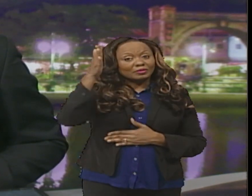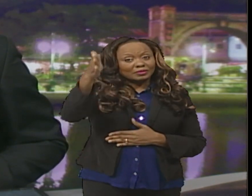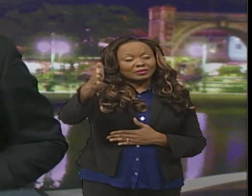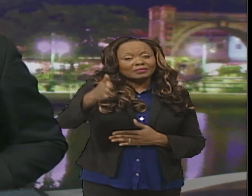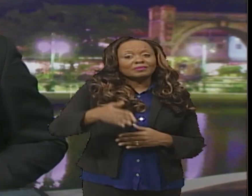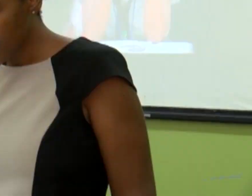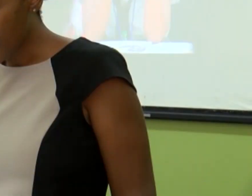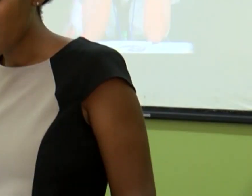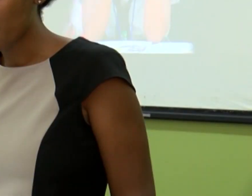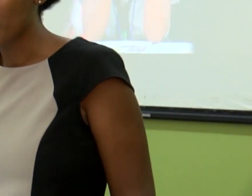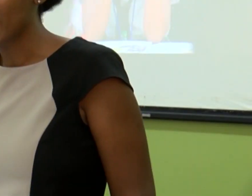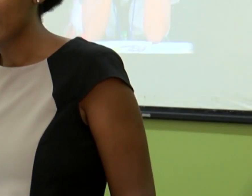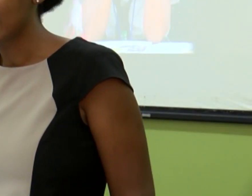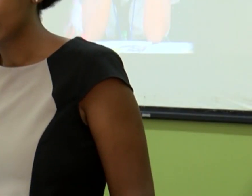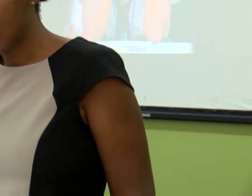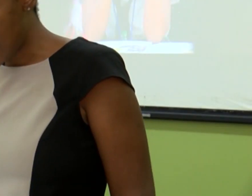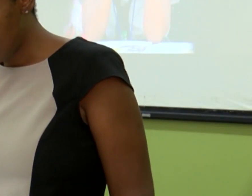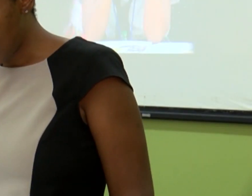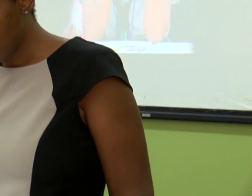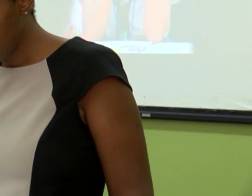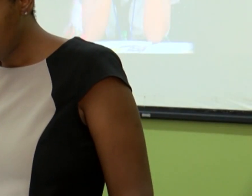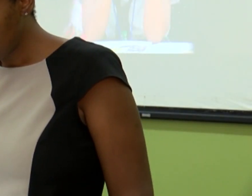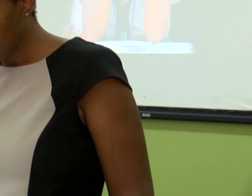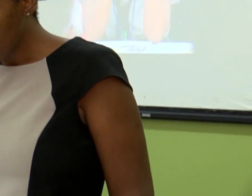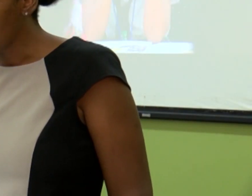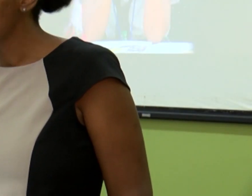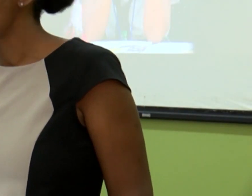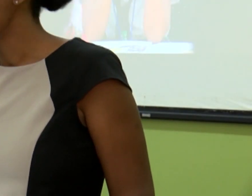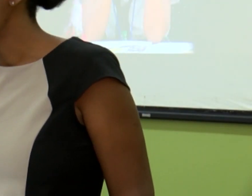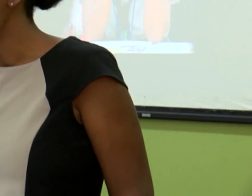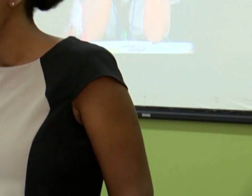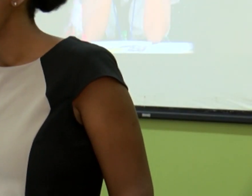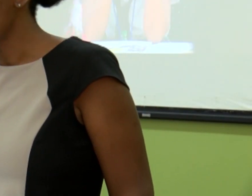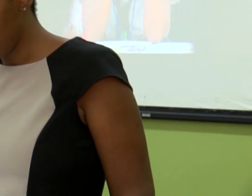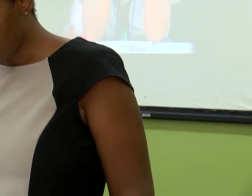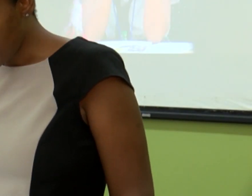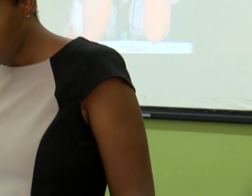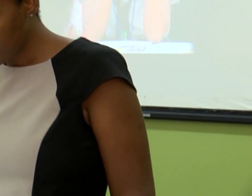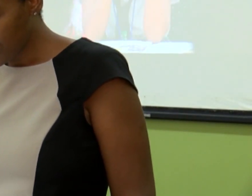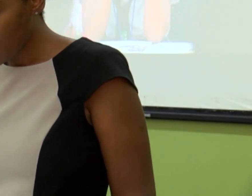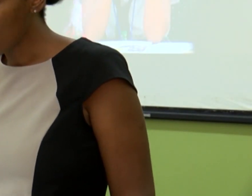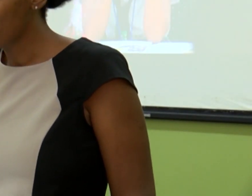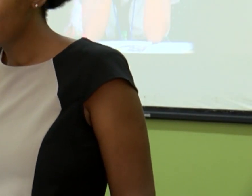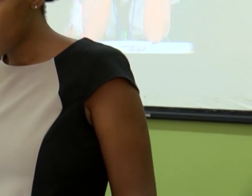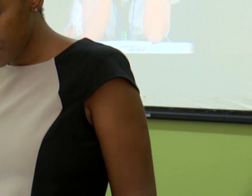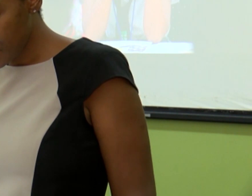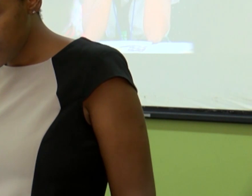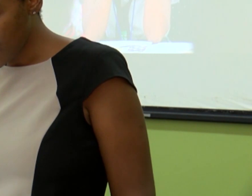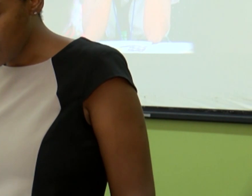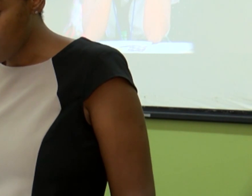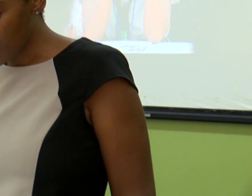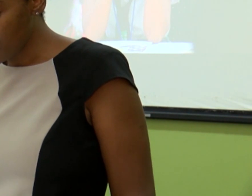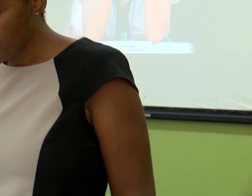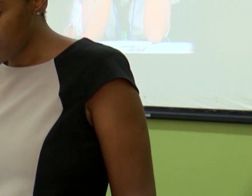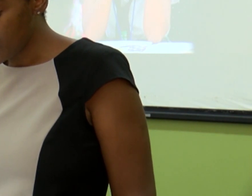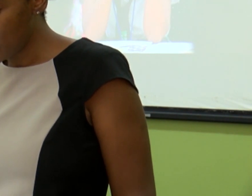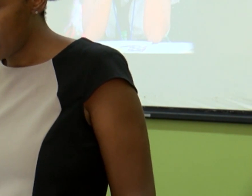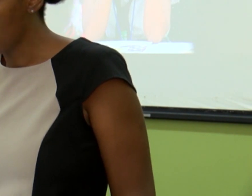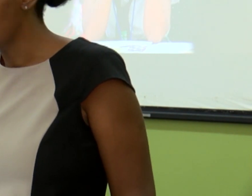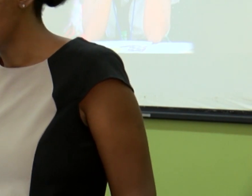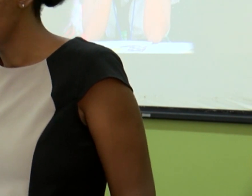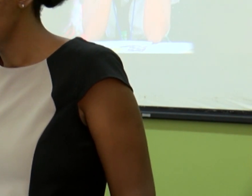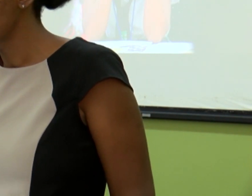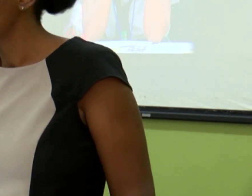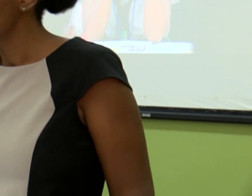In 50 years, and I hope in many cases less than, you, the mentees, your children, will be leaders and driving forces